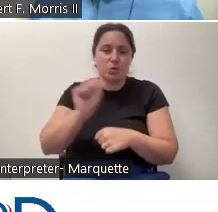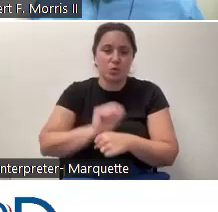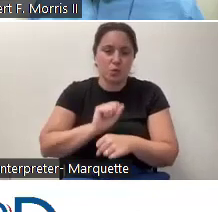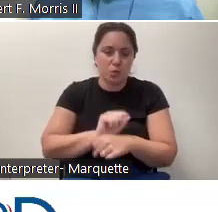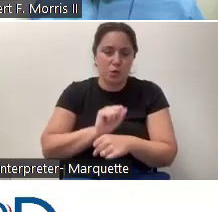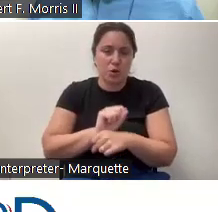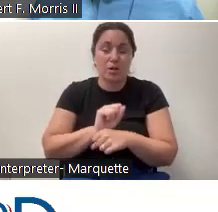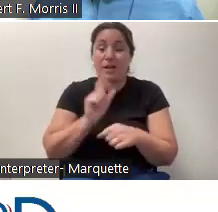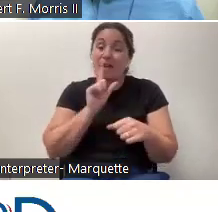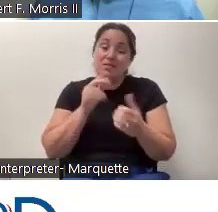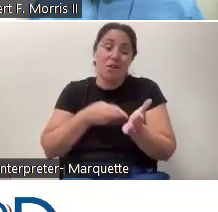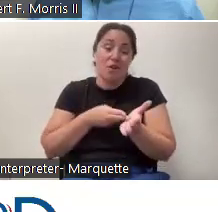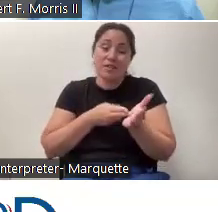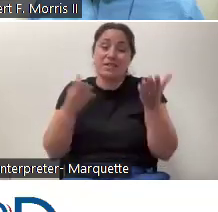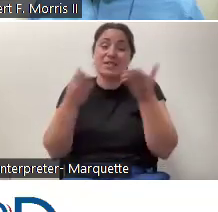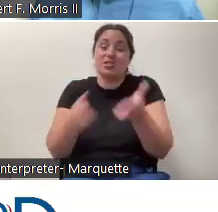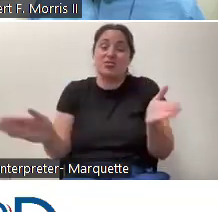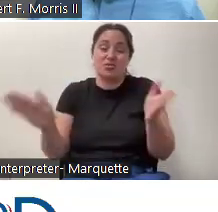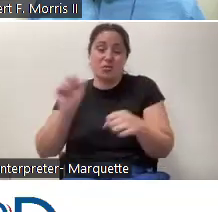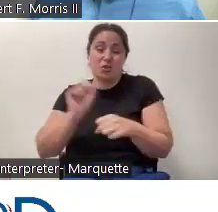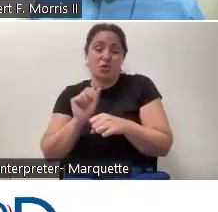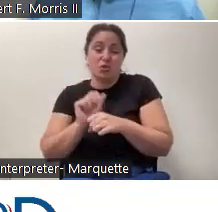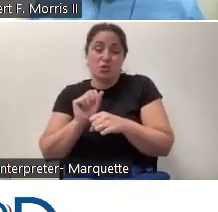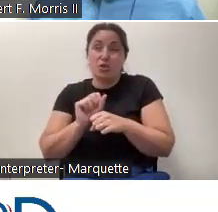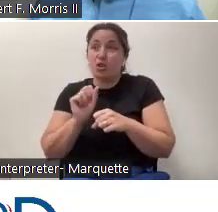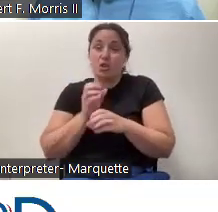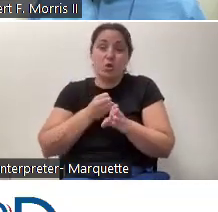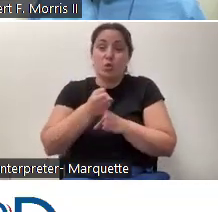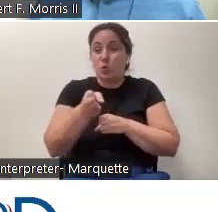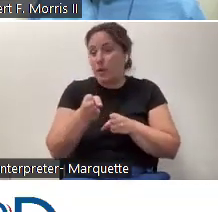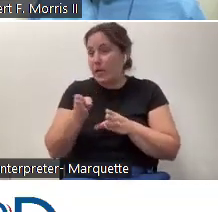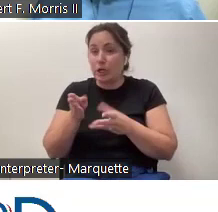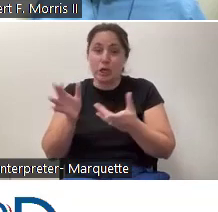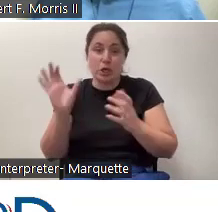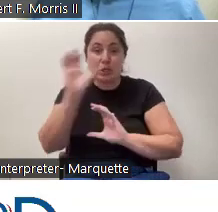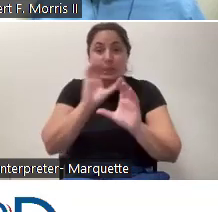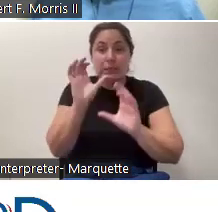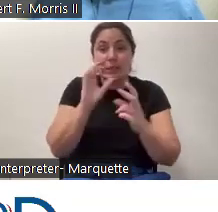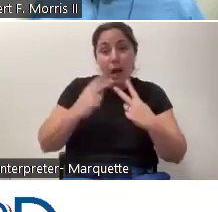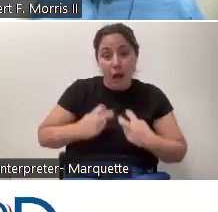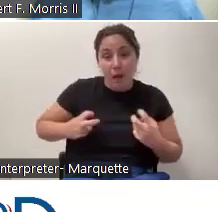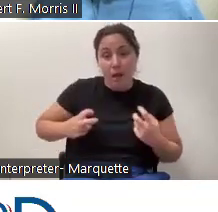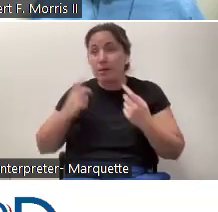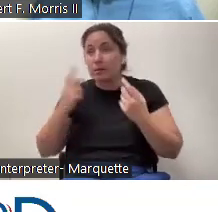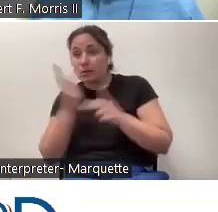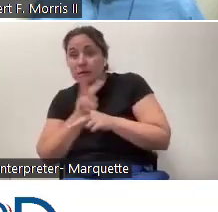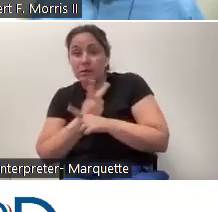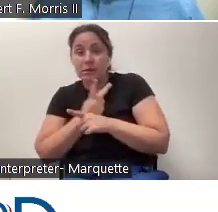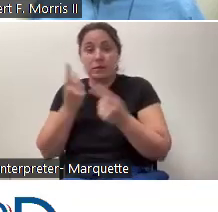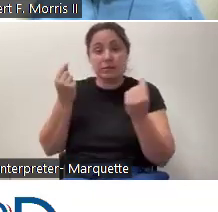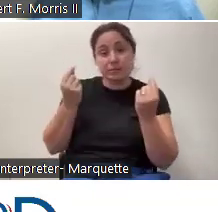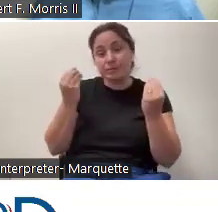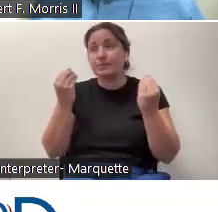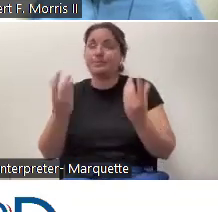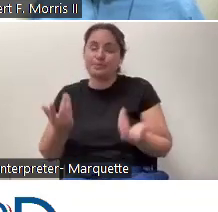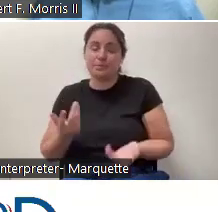just general career exploration earlier for students. And then kind of